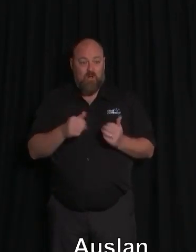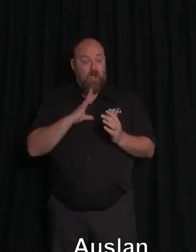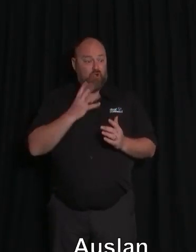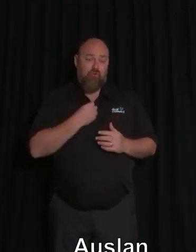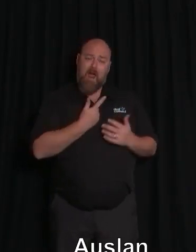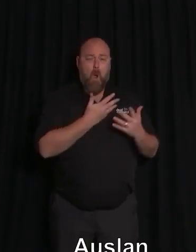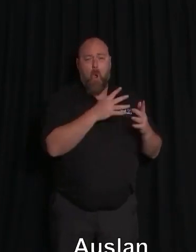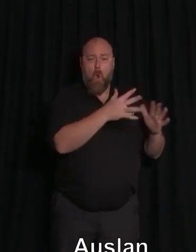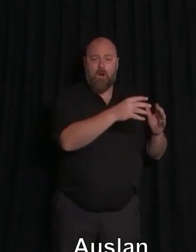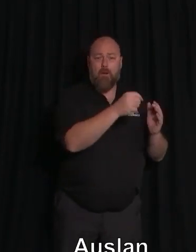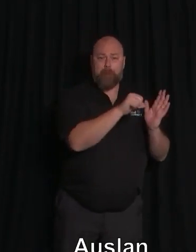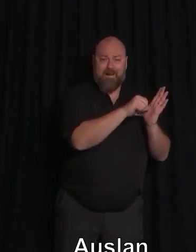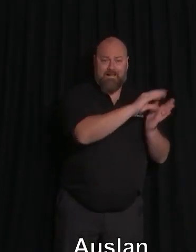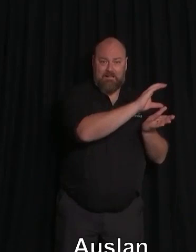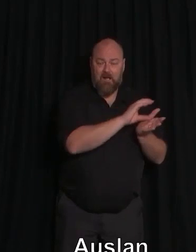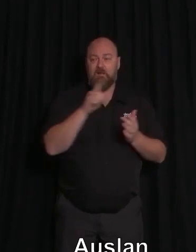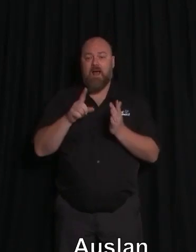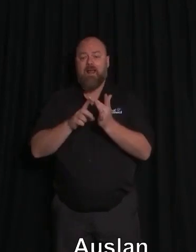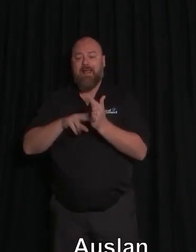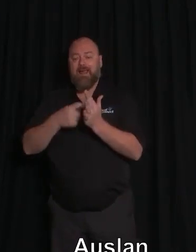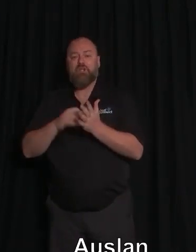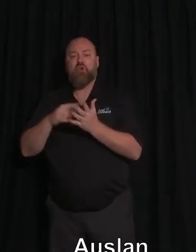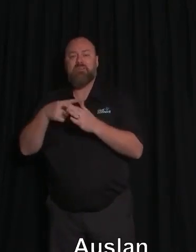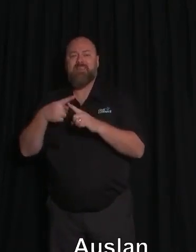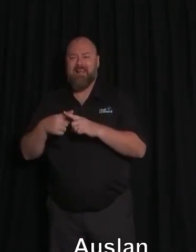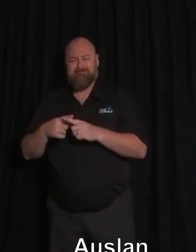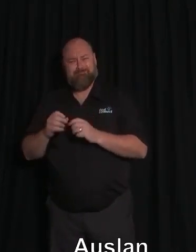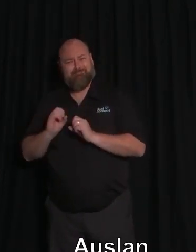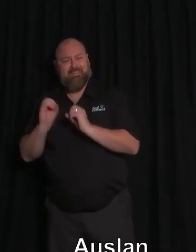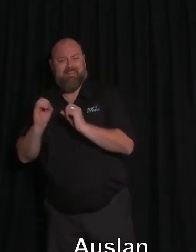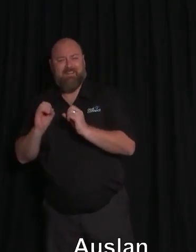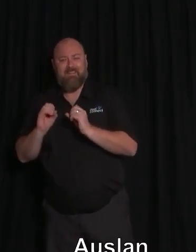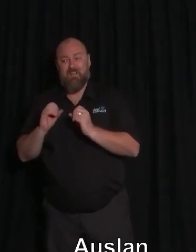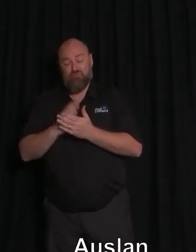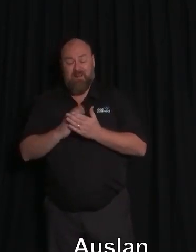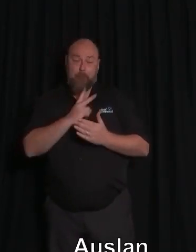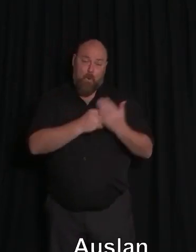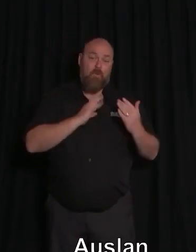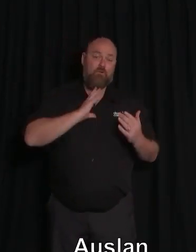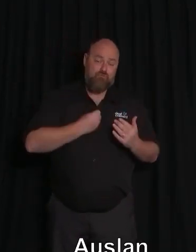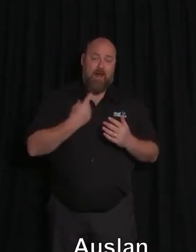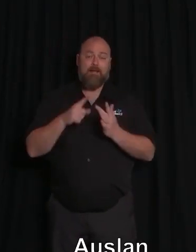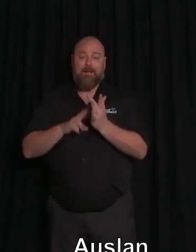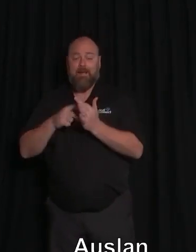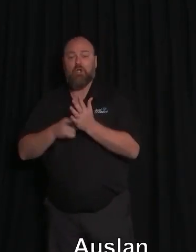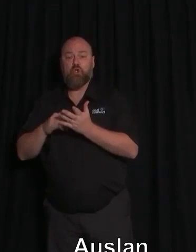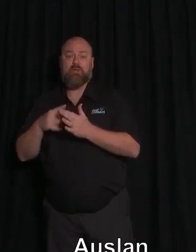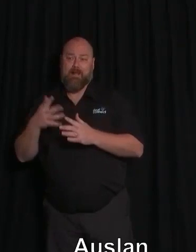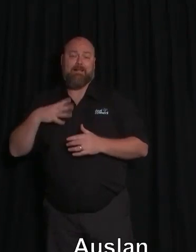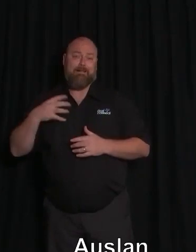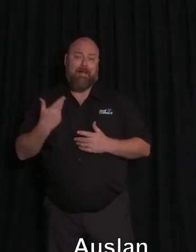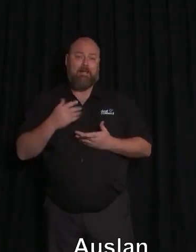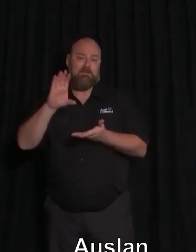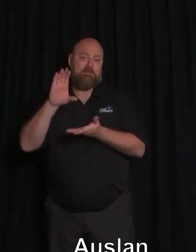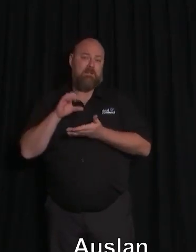not getting money, but both communities are not getting money. And we really just need, you know, donors and of all kinds